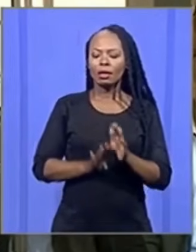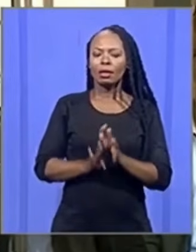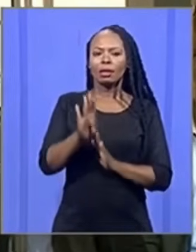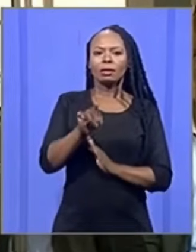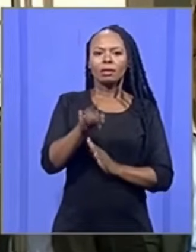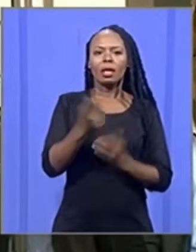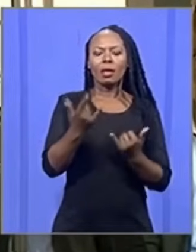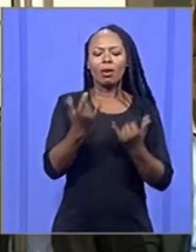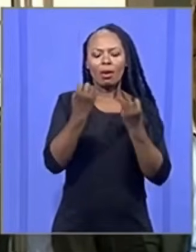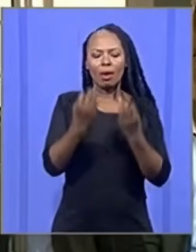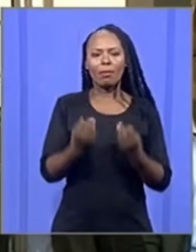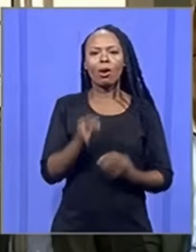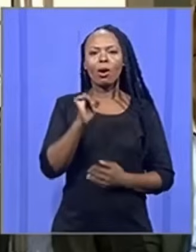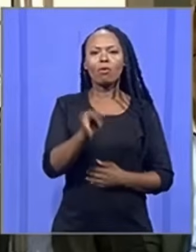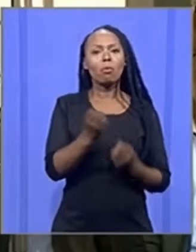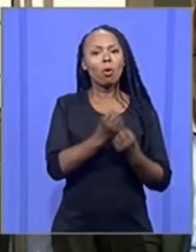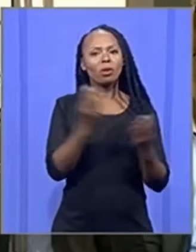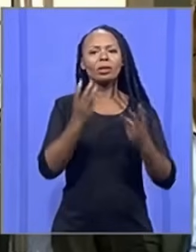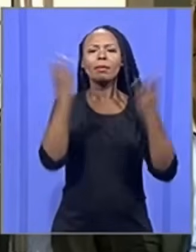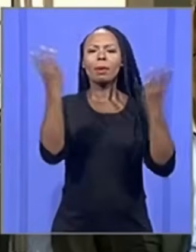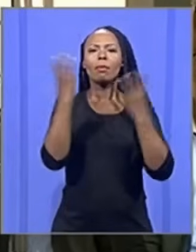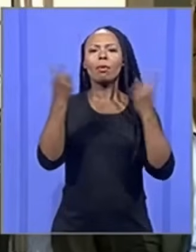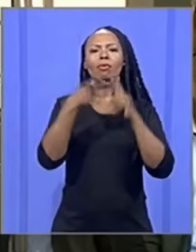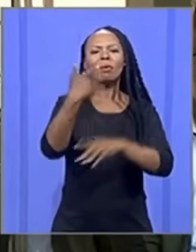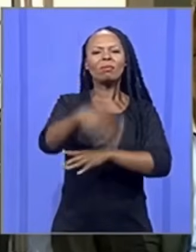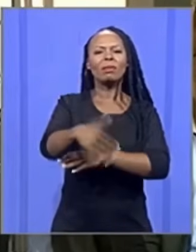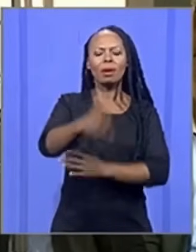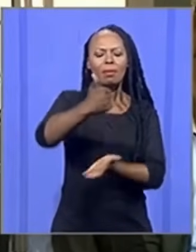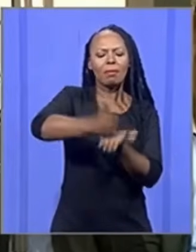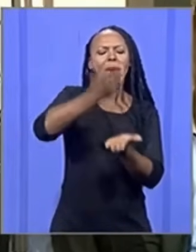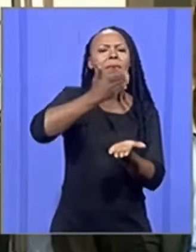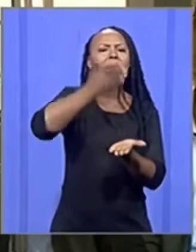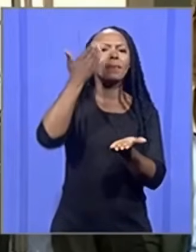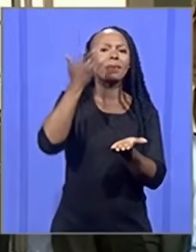number of undocumented foreign nationals